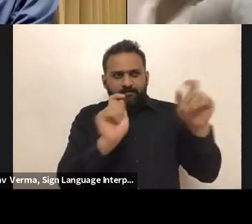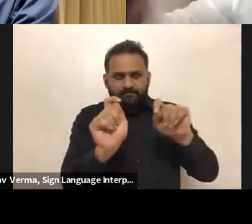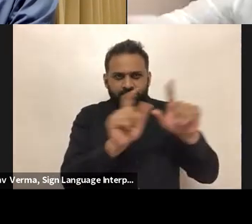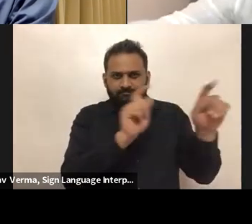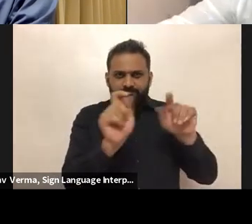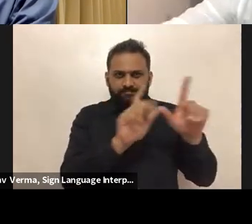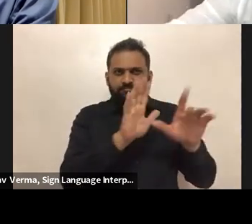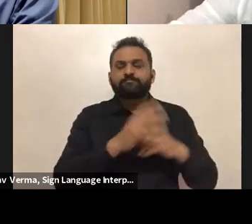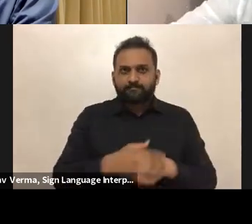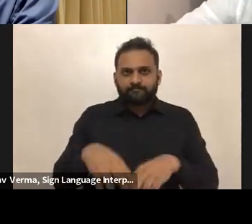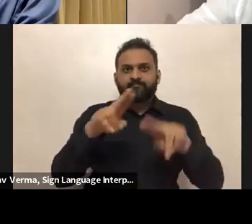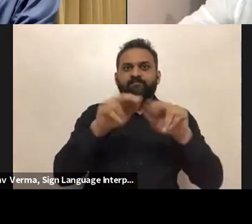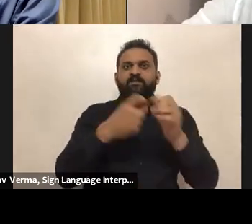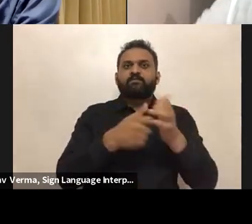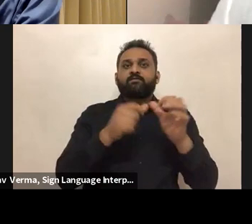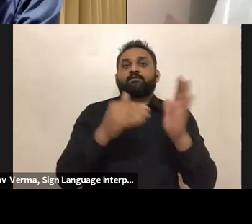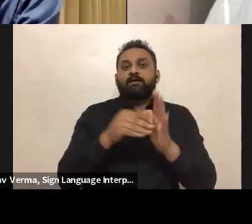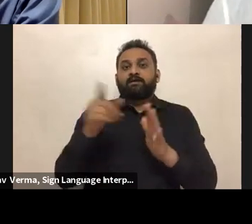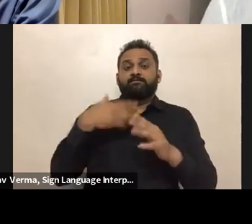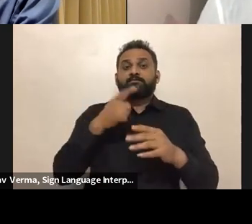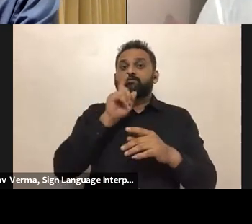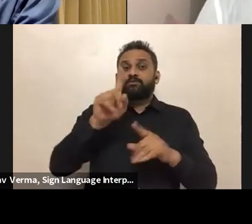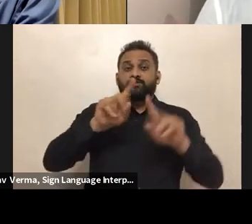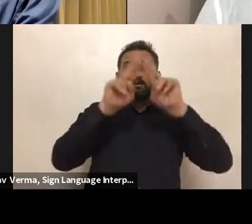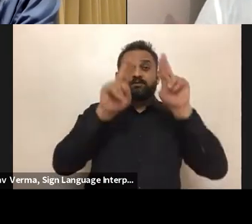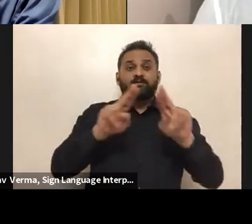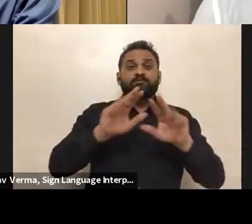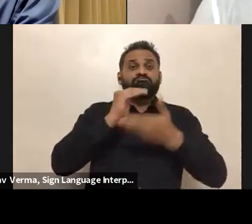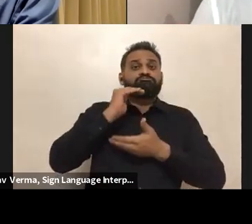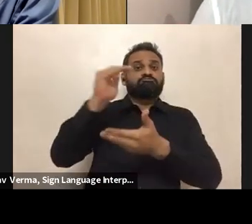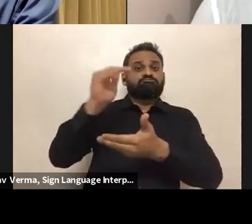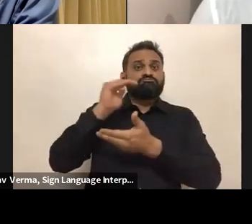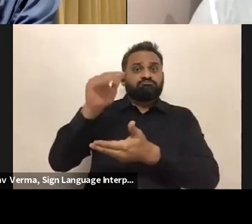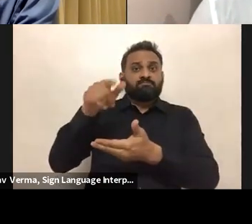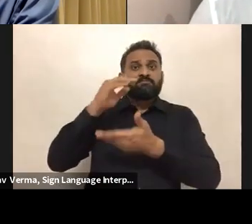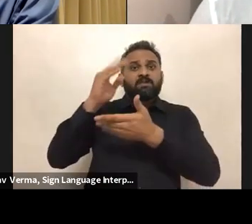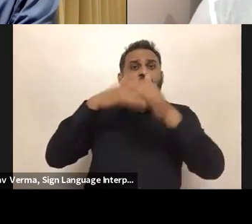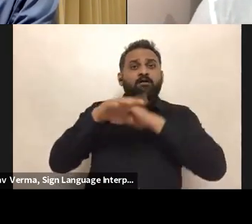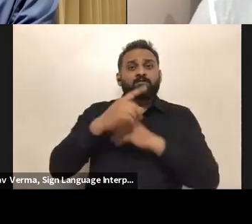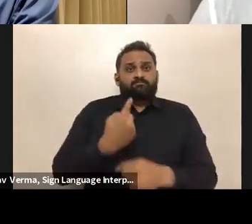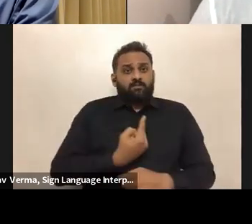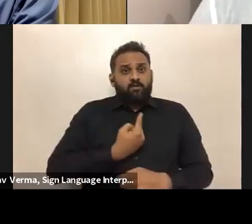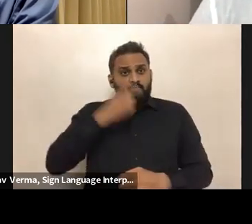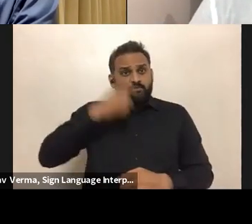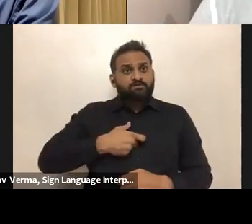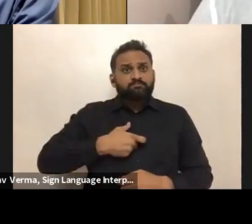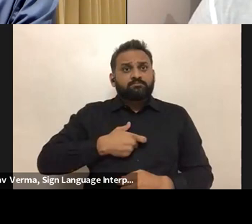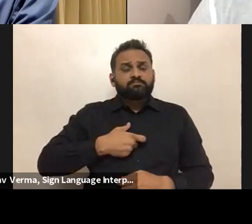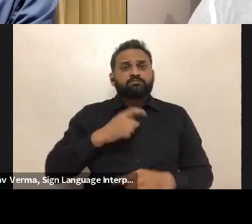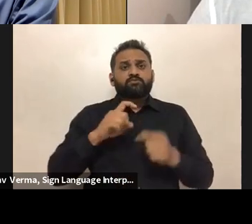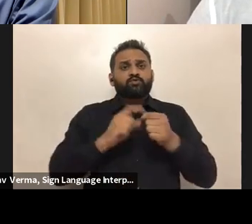Faraz is best known as an international award-winning non-binary queer independent filmmaker. Their